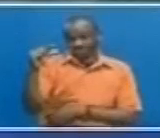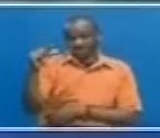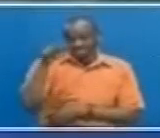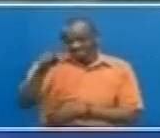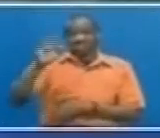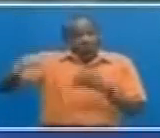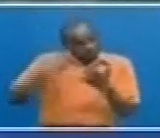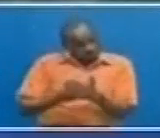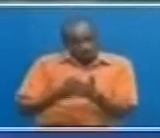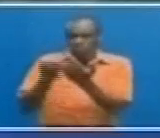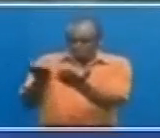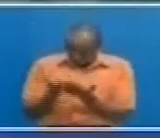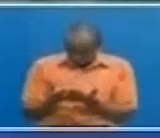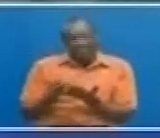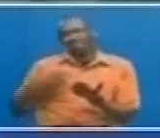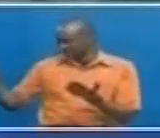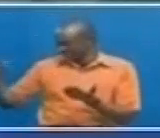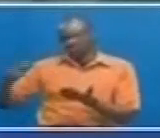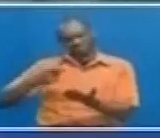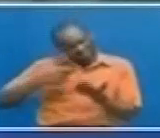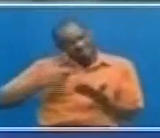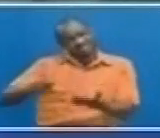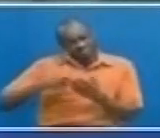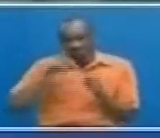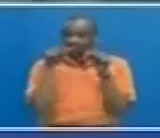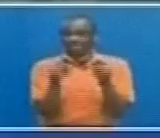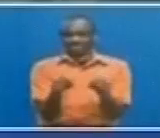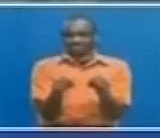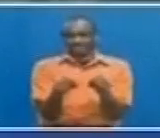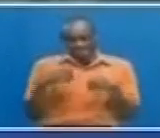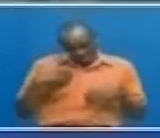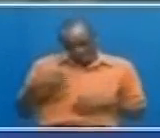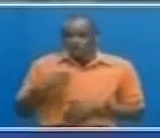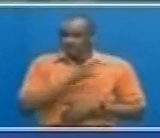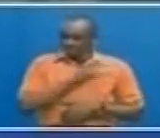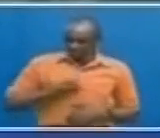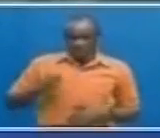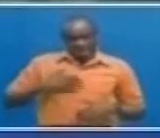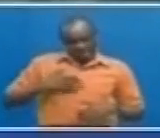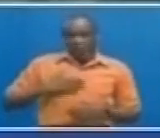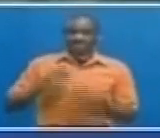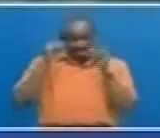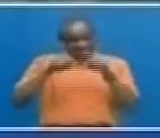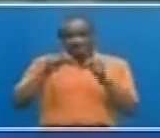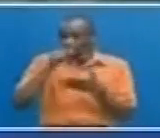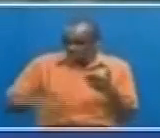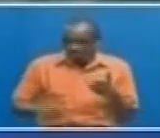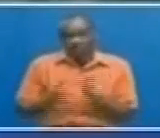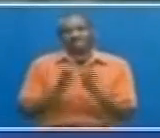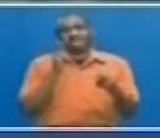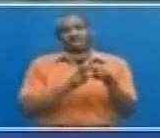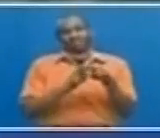which proposal was subjected to discussion, and the Commission agreed with the